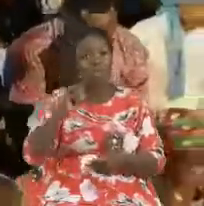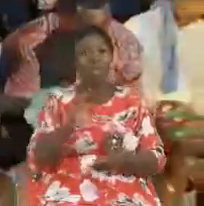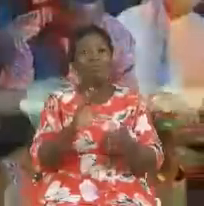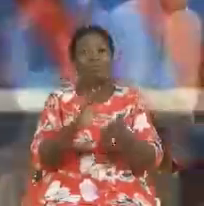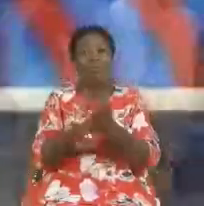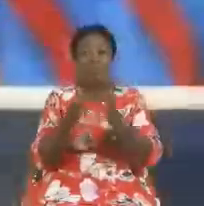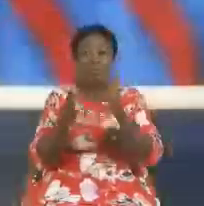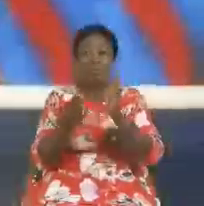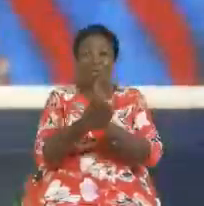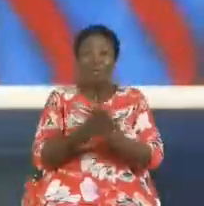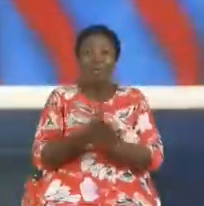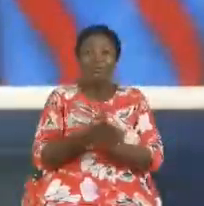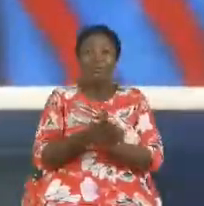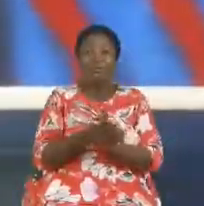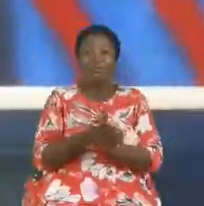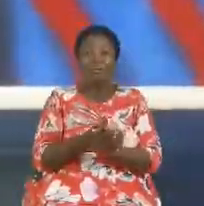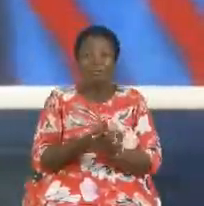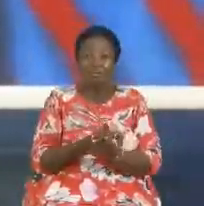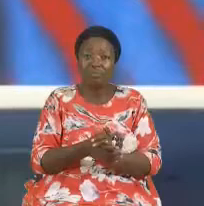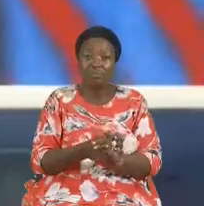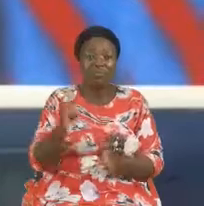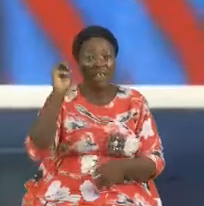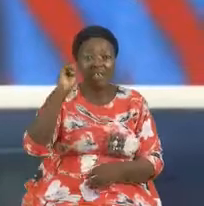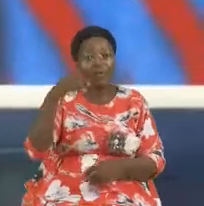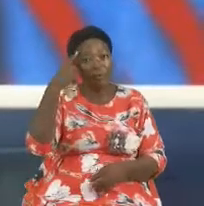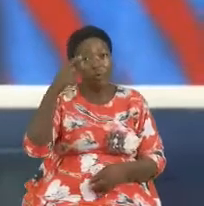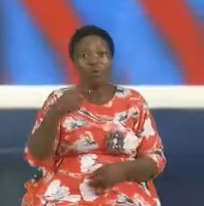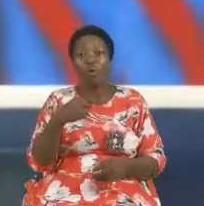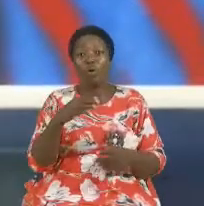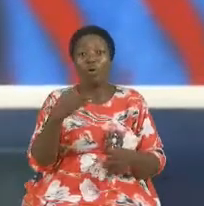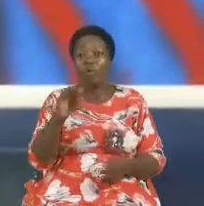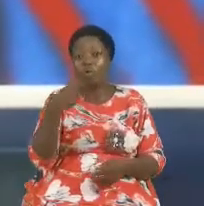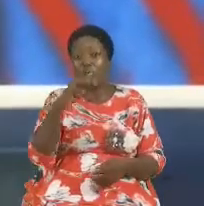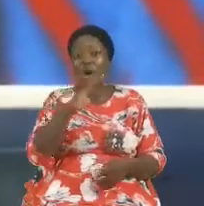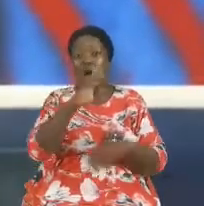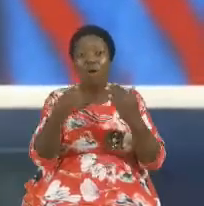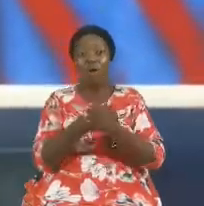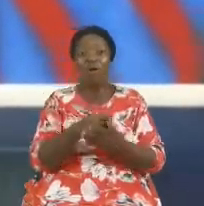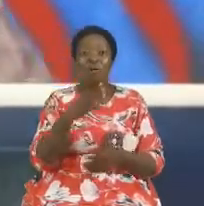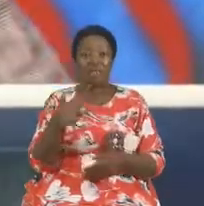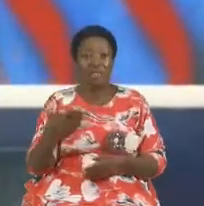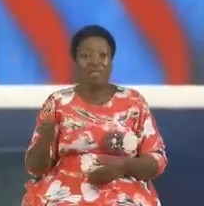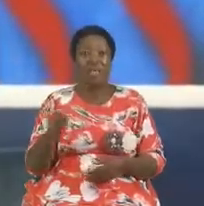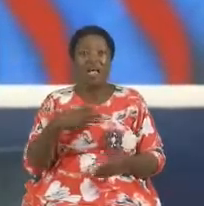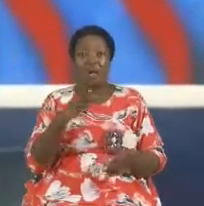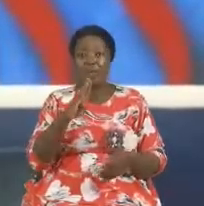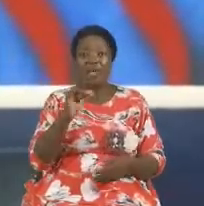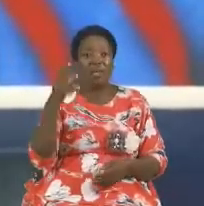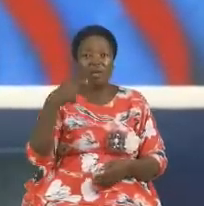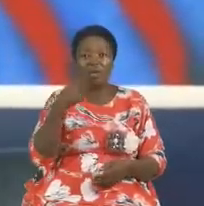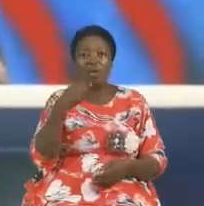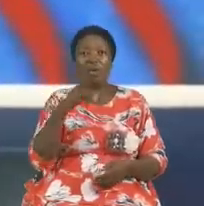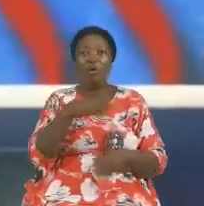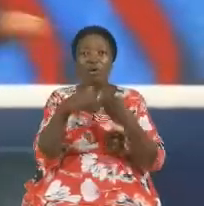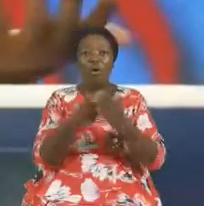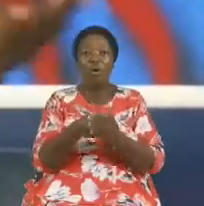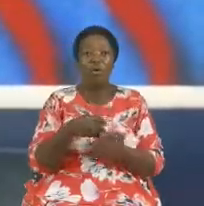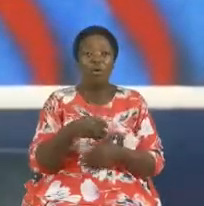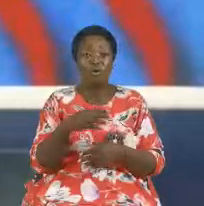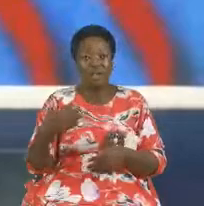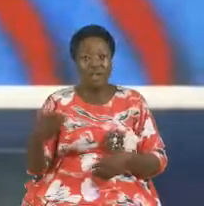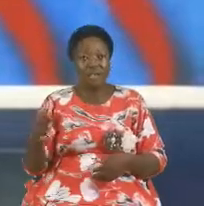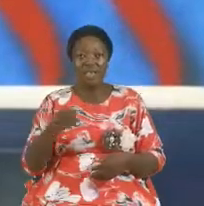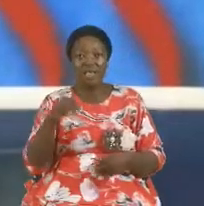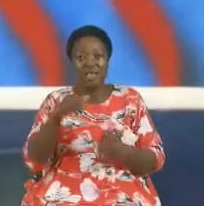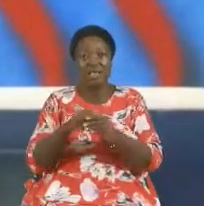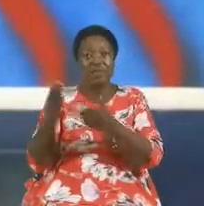Look at the consequence of that. For it became him for whom are all things, and by whom